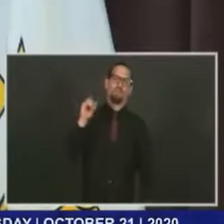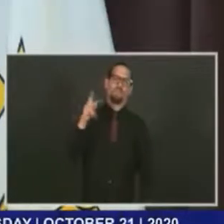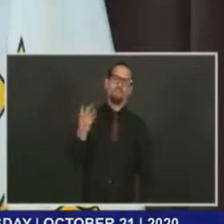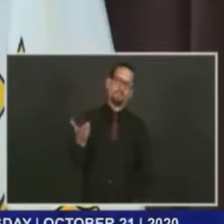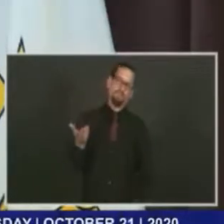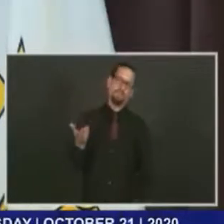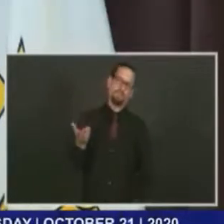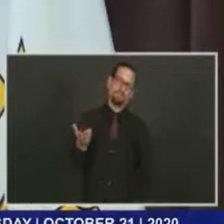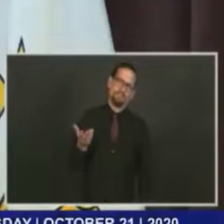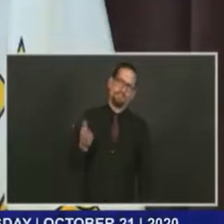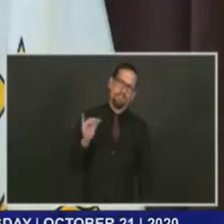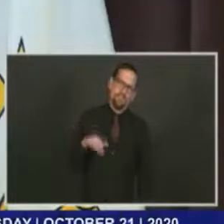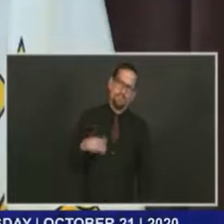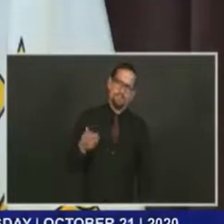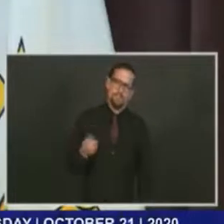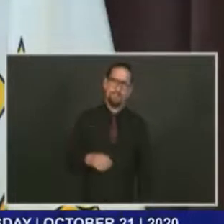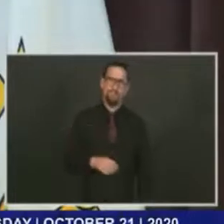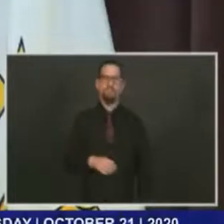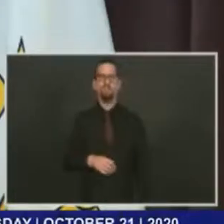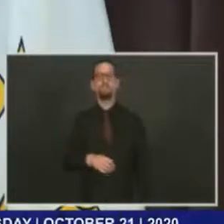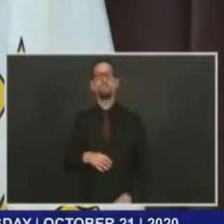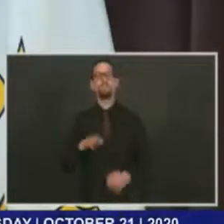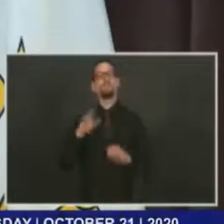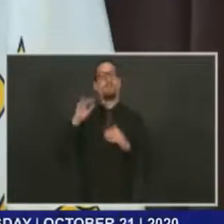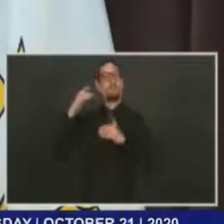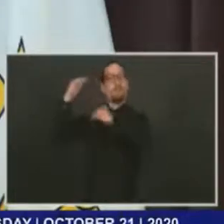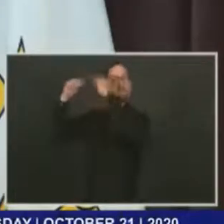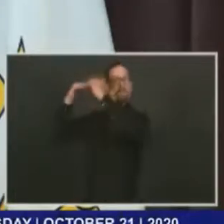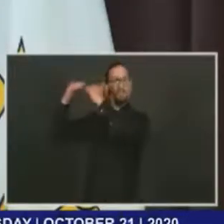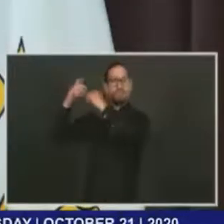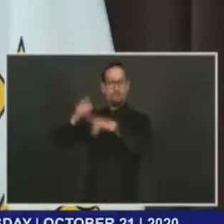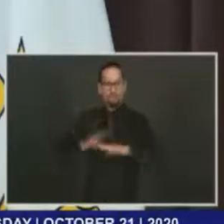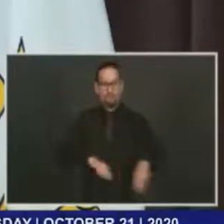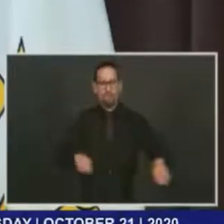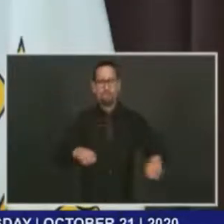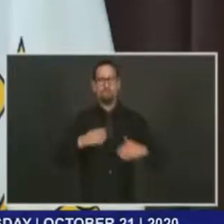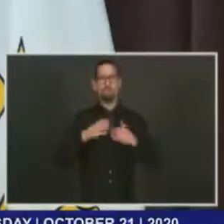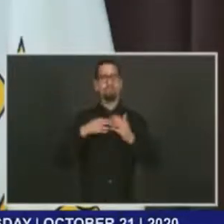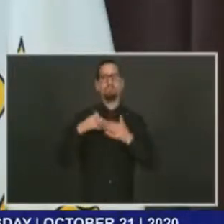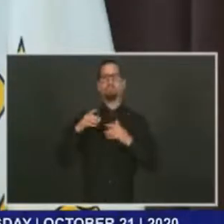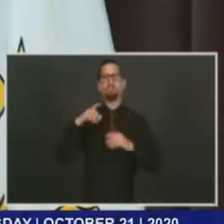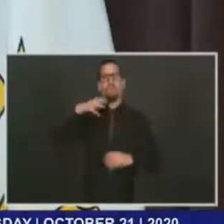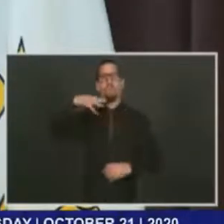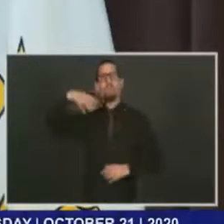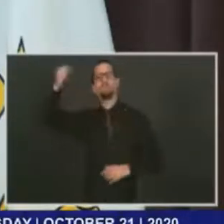up being positive. Oftentimes, we see adults who have been out socializing